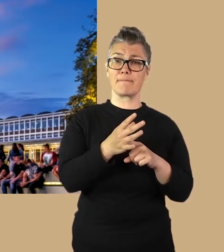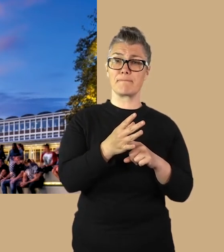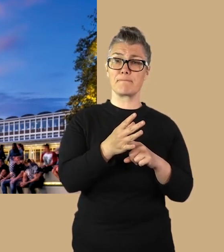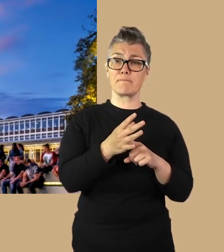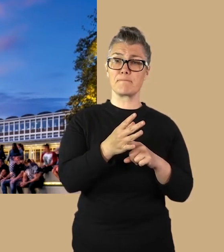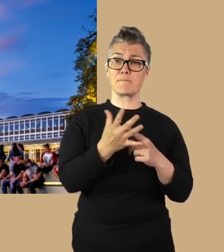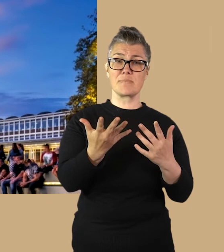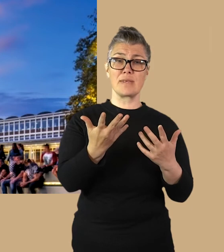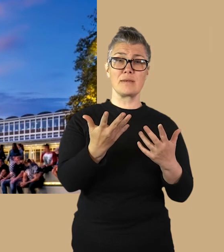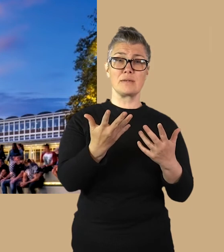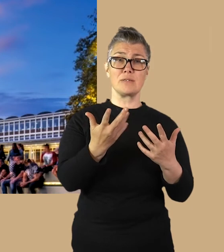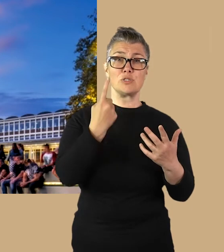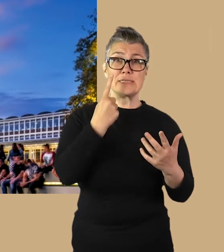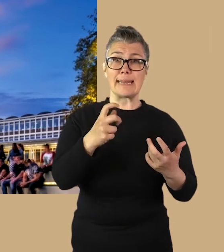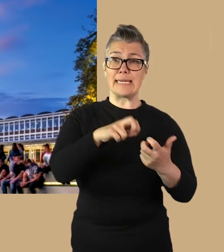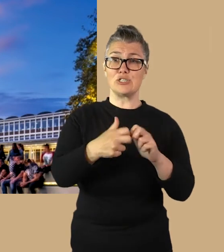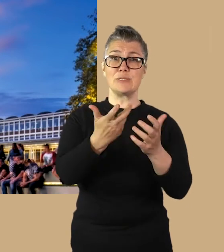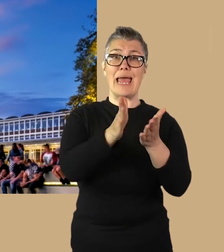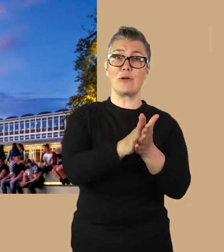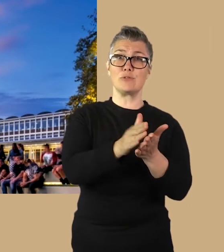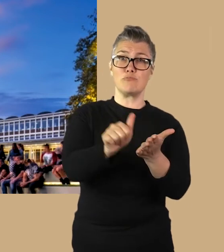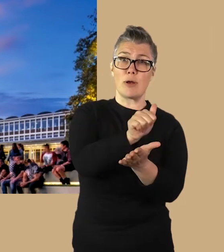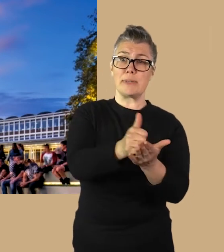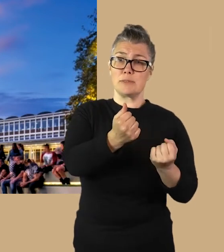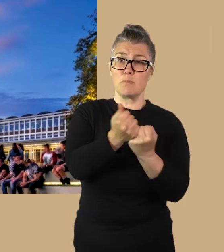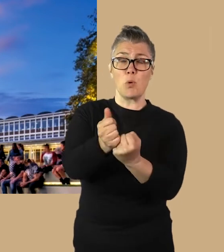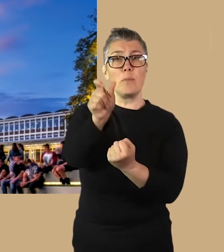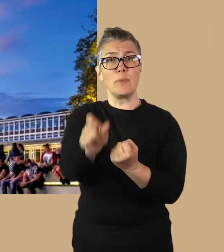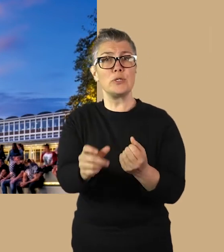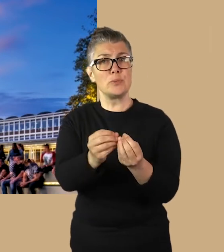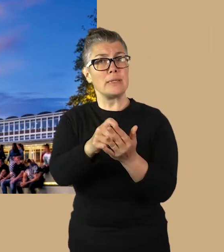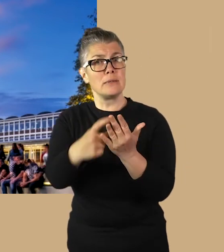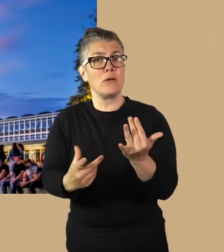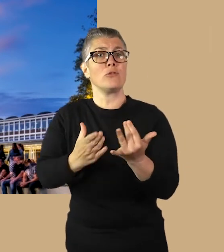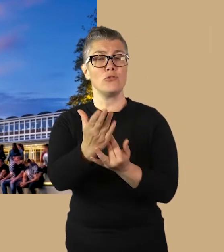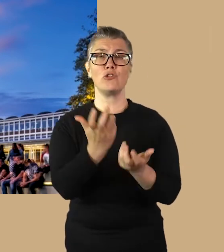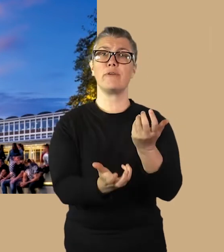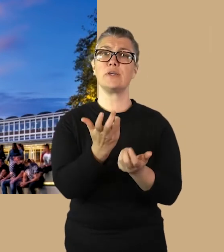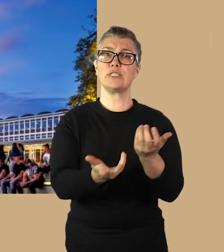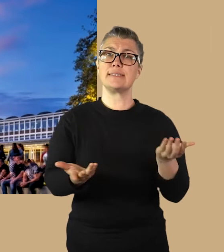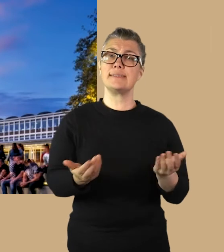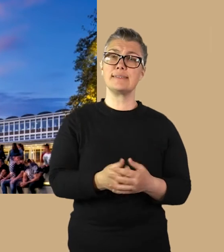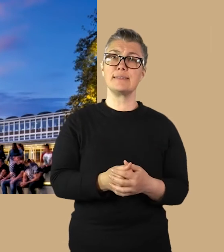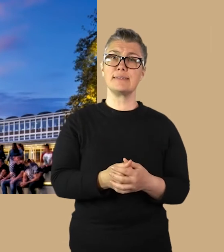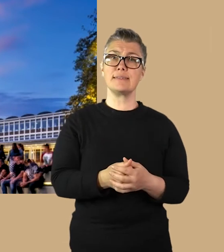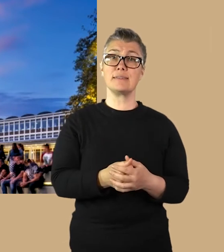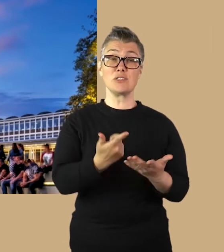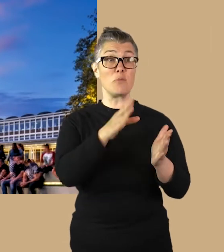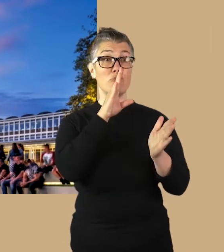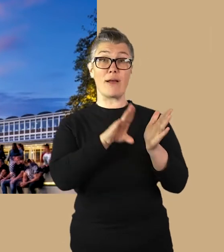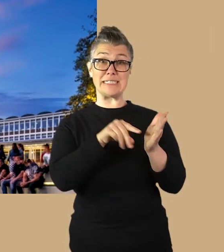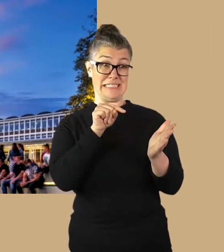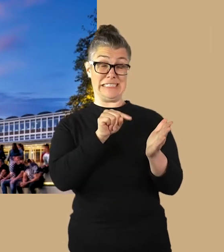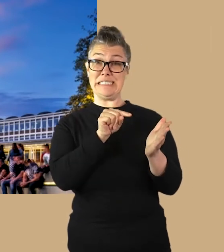addressing the disability issues, and also supporting a person with a disability during university. And that things such